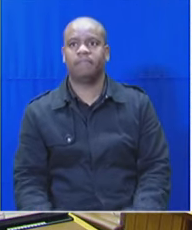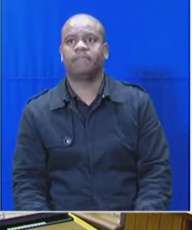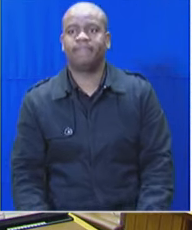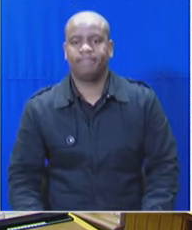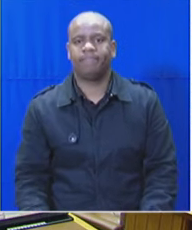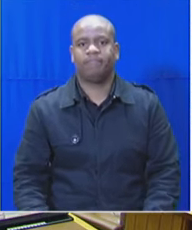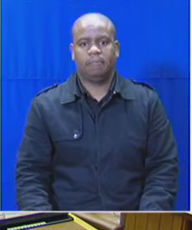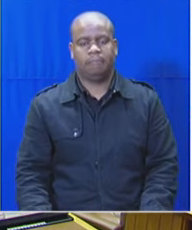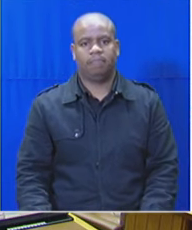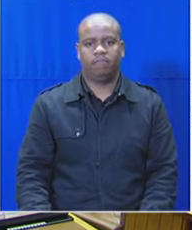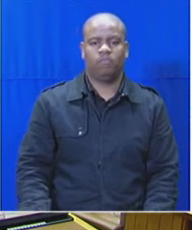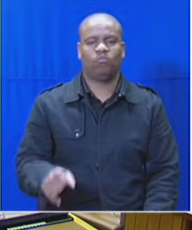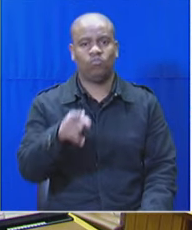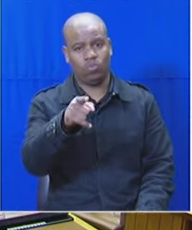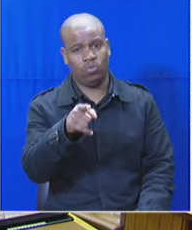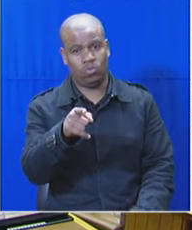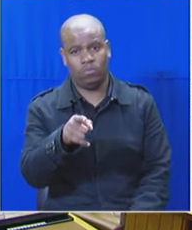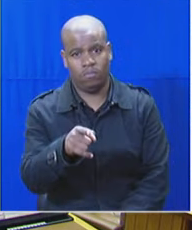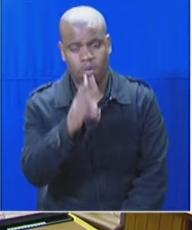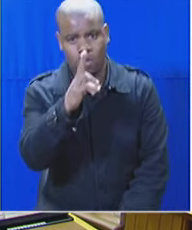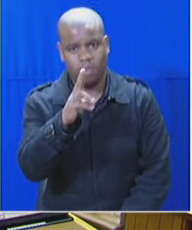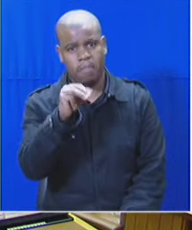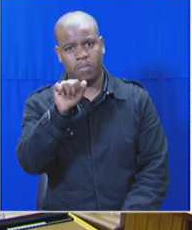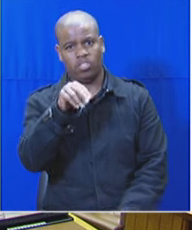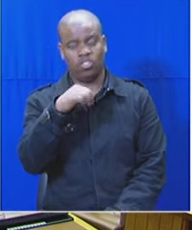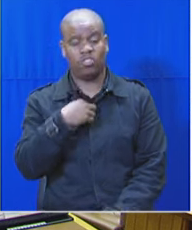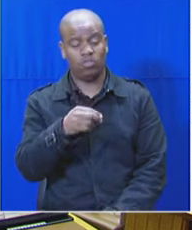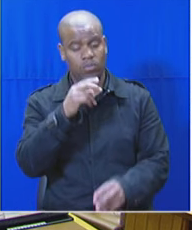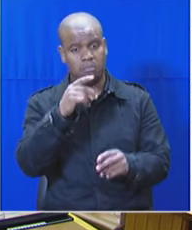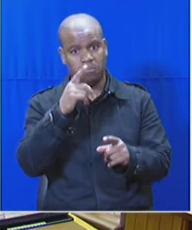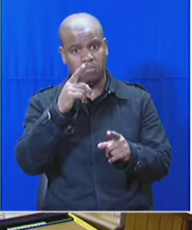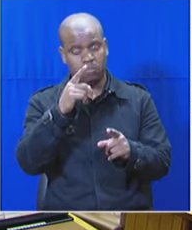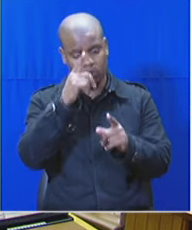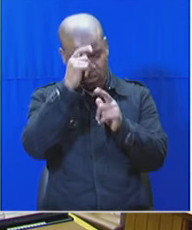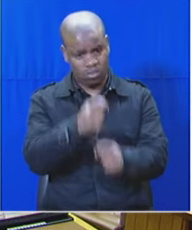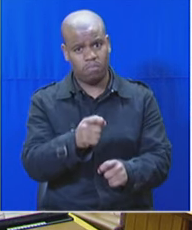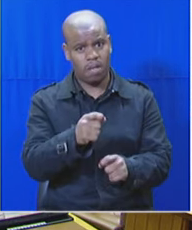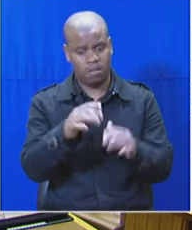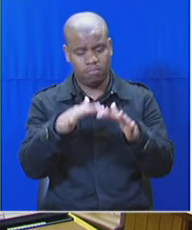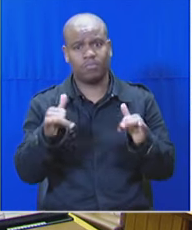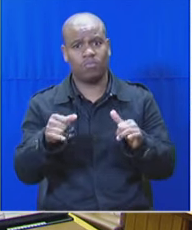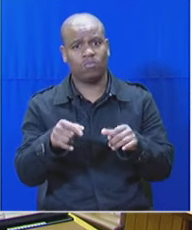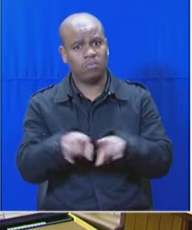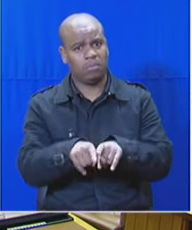not people showing who've- respect for this house. You yourself have wasted our time.